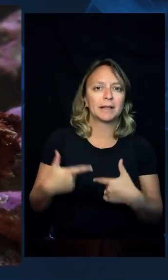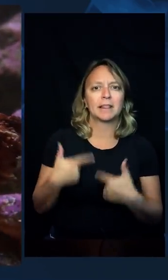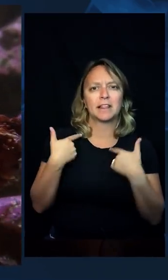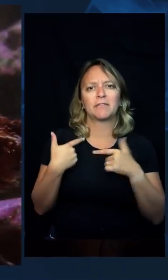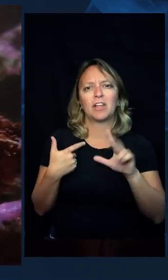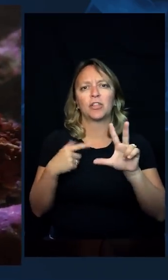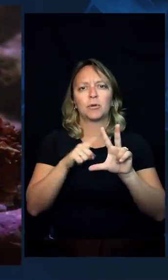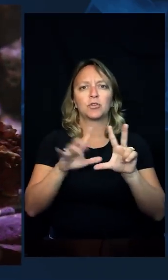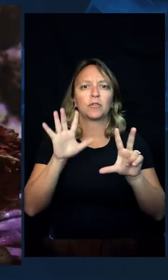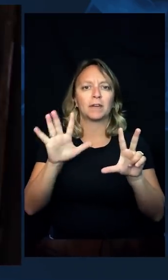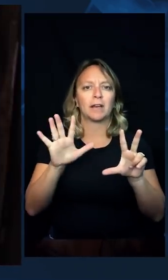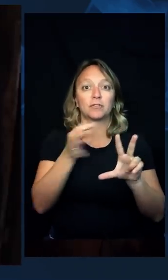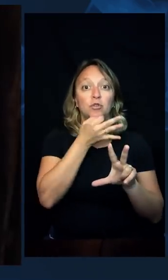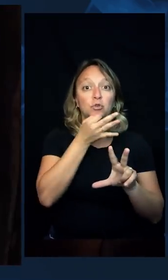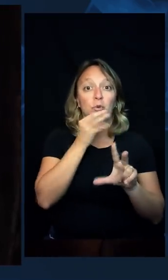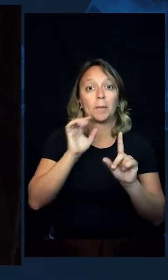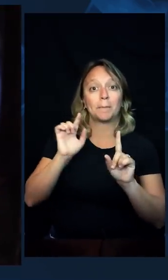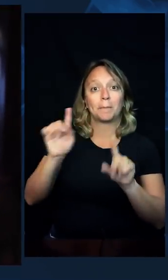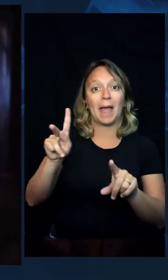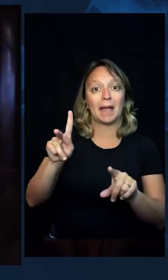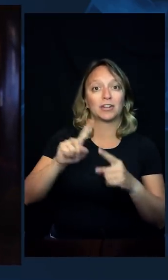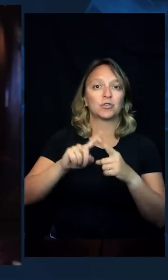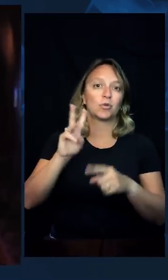about to be on his way back to the wild.